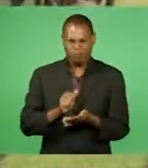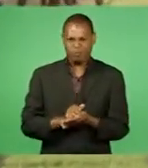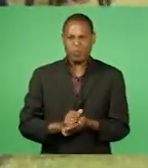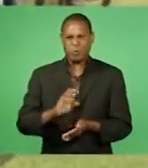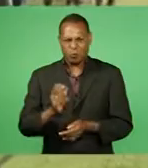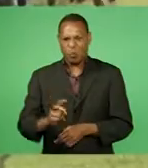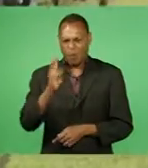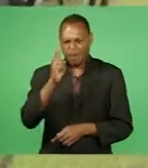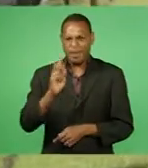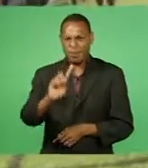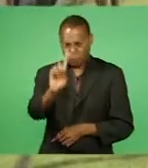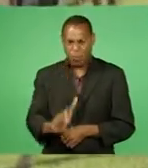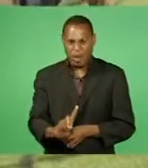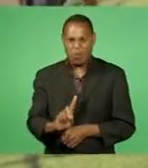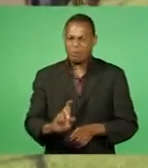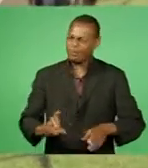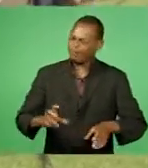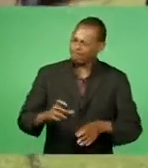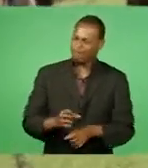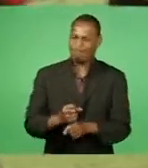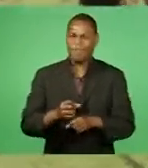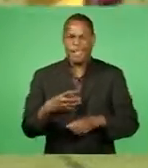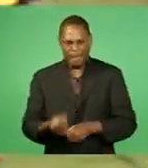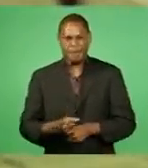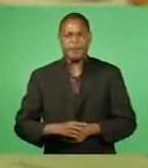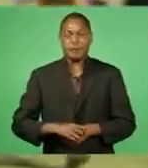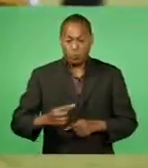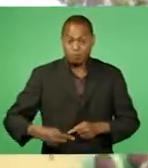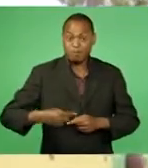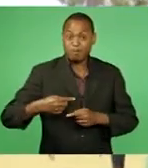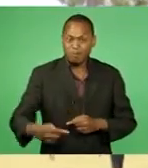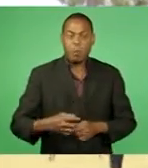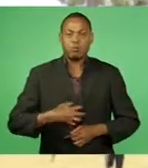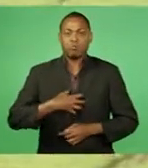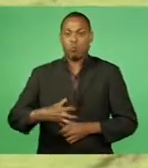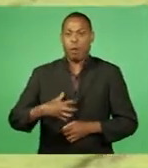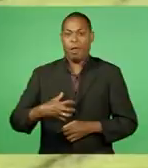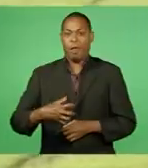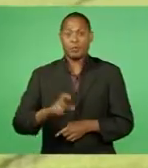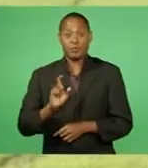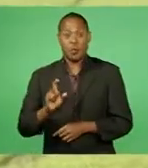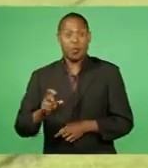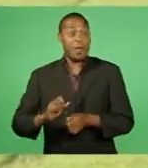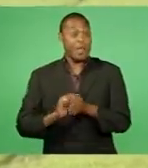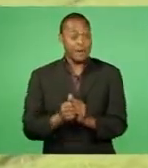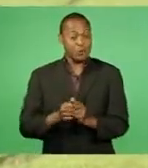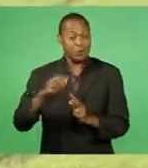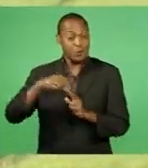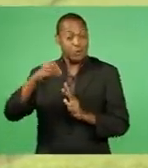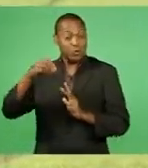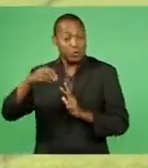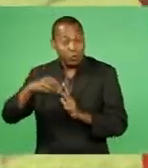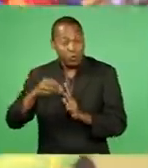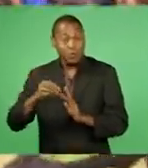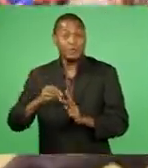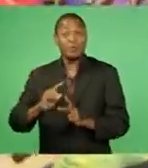again today, so they should maintain that in the zone and hopefully go a step further in the Fiji finals. Chosen athletes from the inter-house will